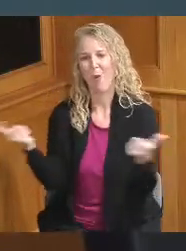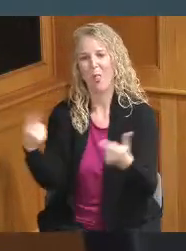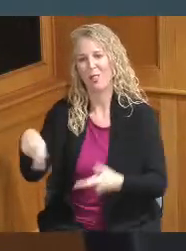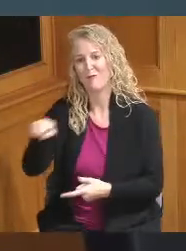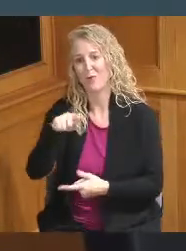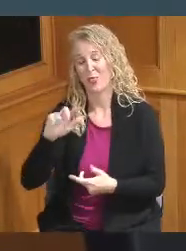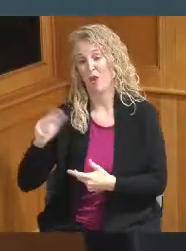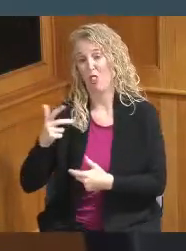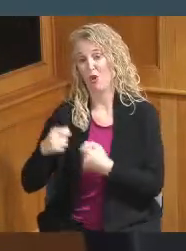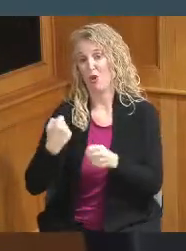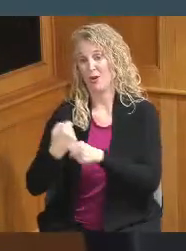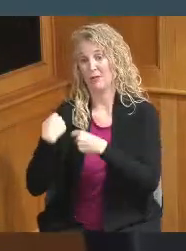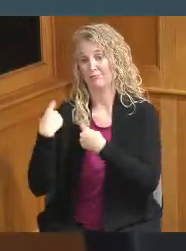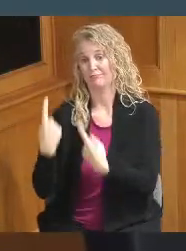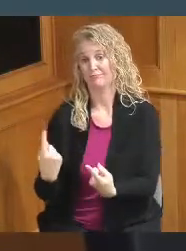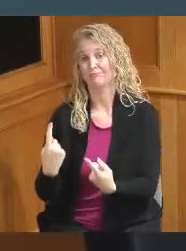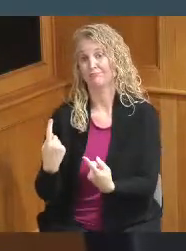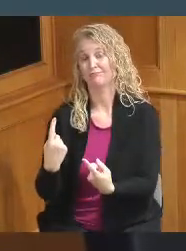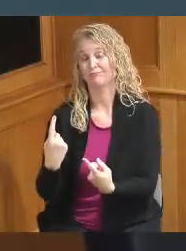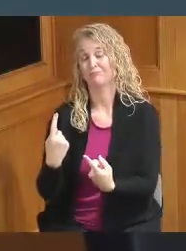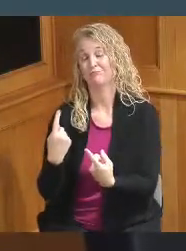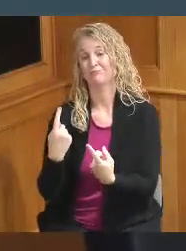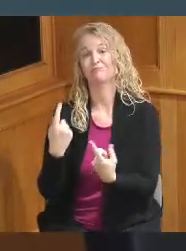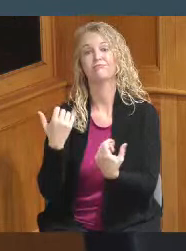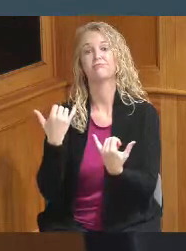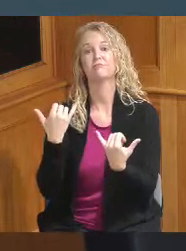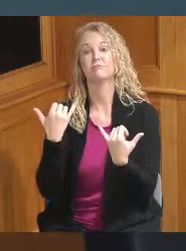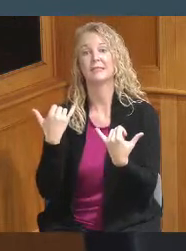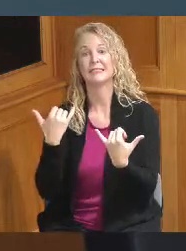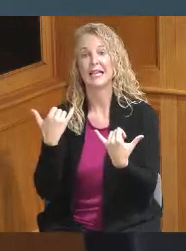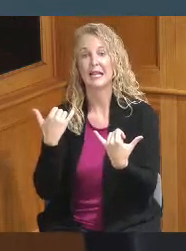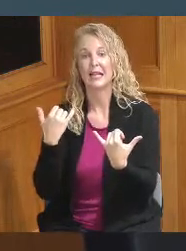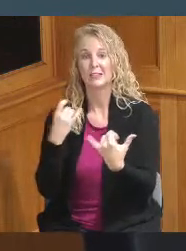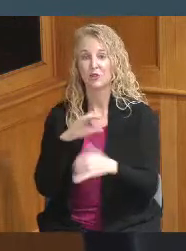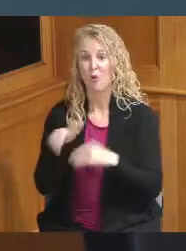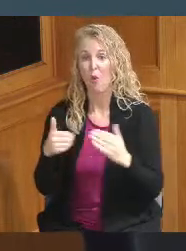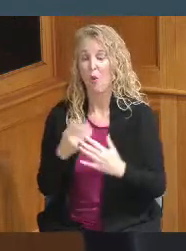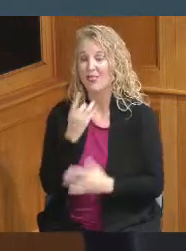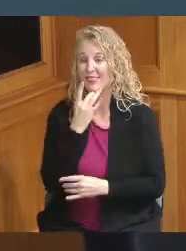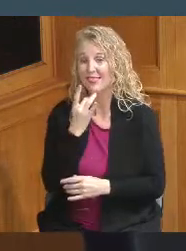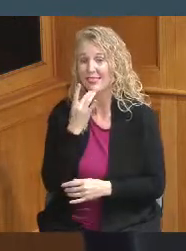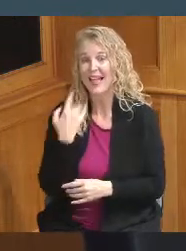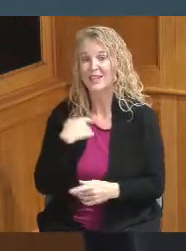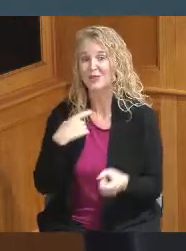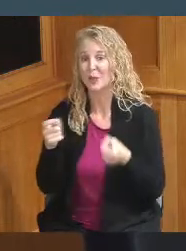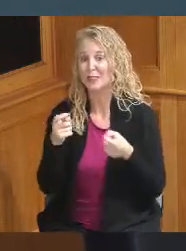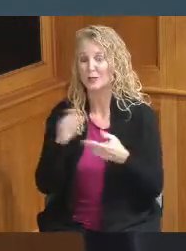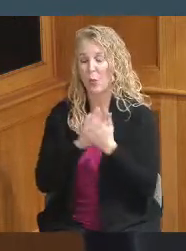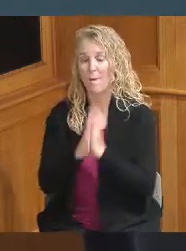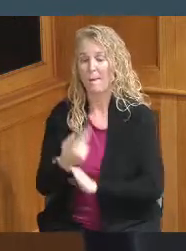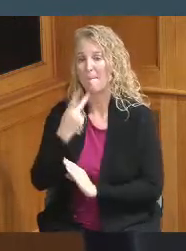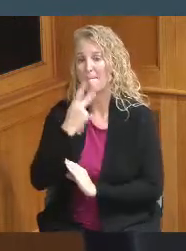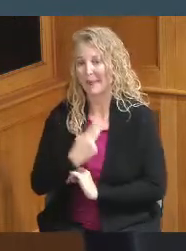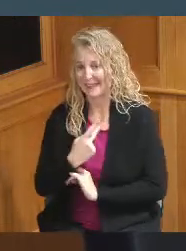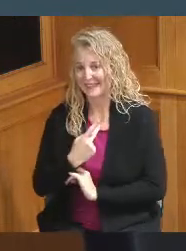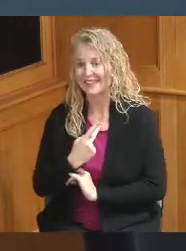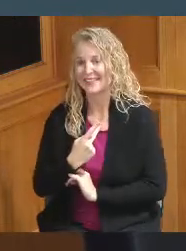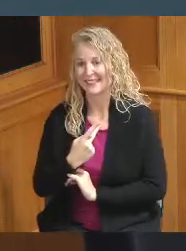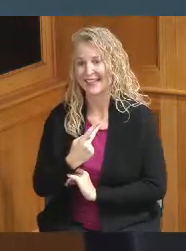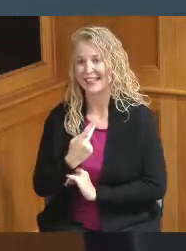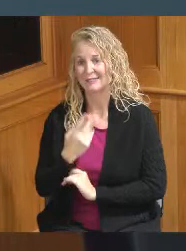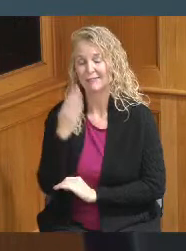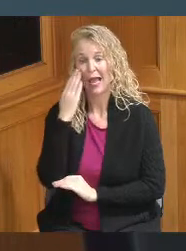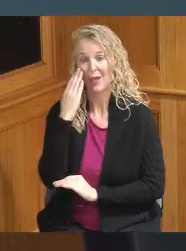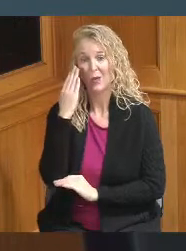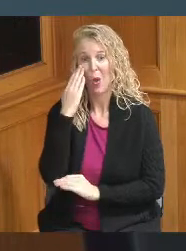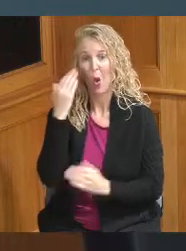This is our third year doing this. We're going to light up the lights that we control pink. And I know we